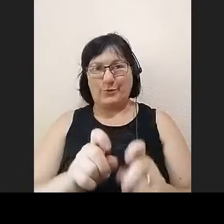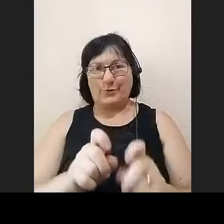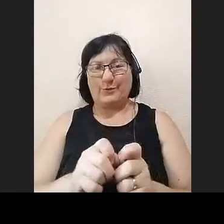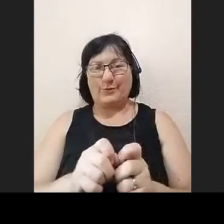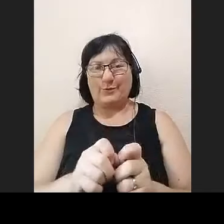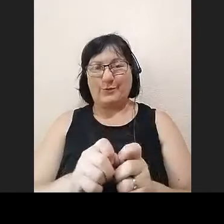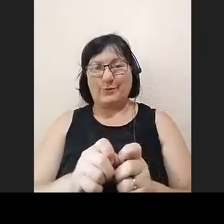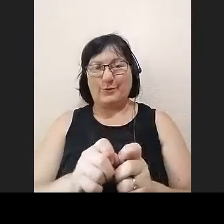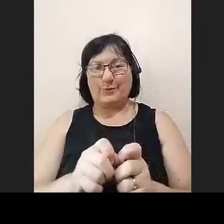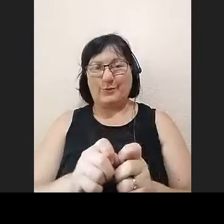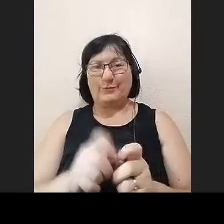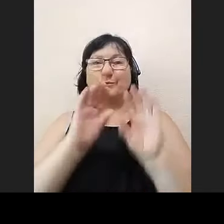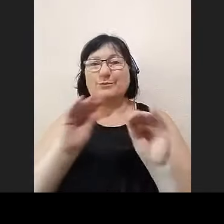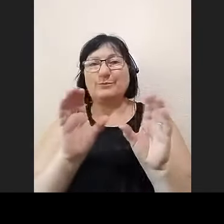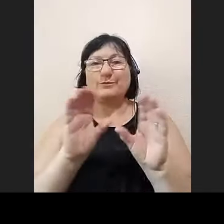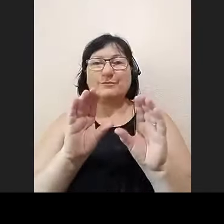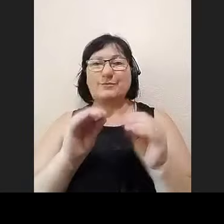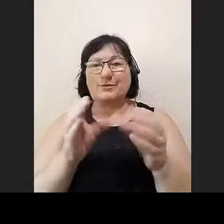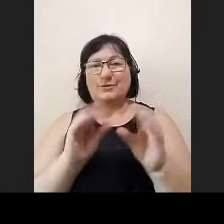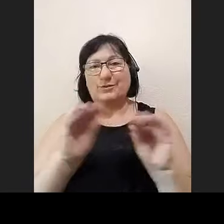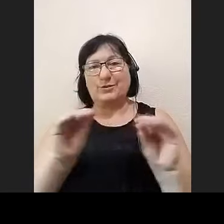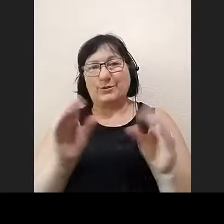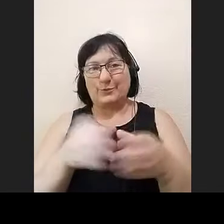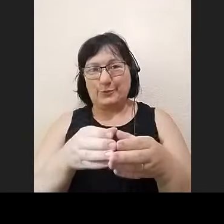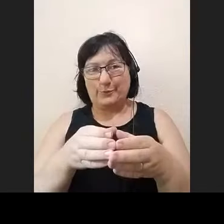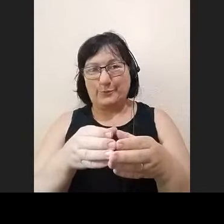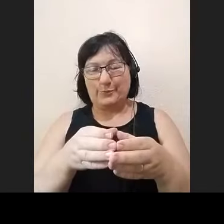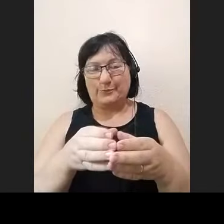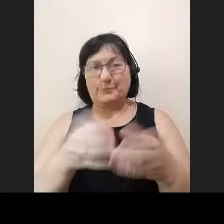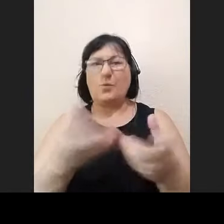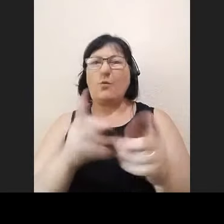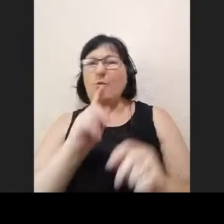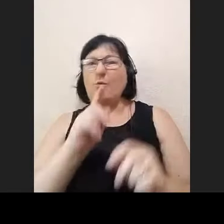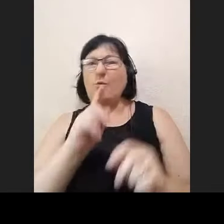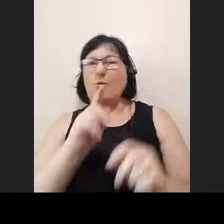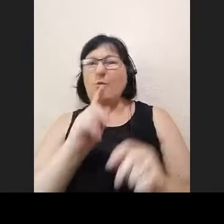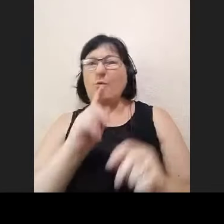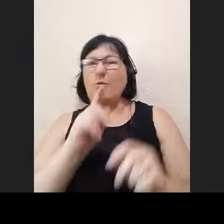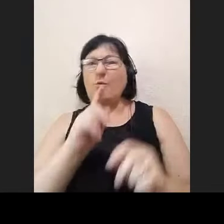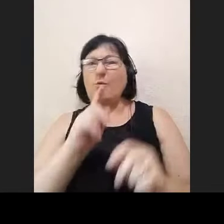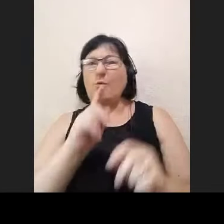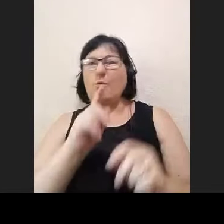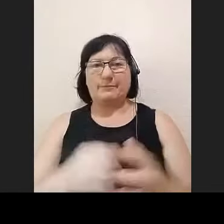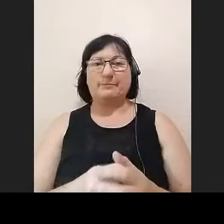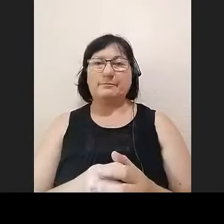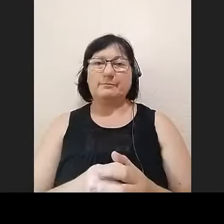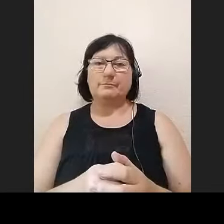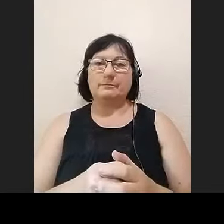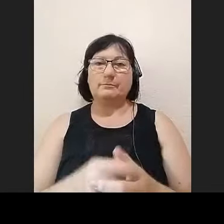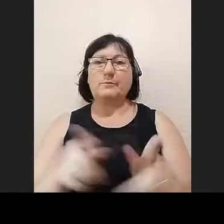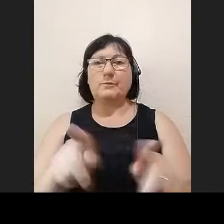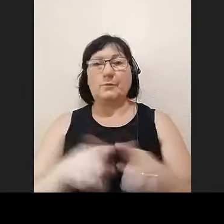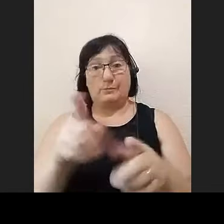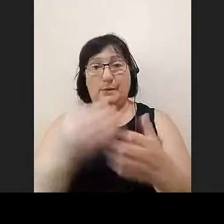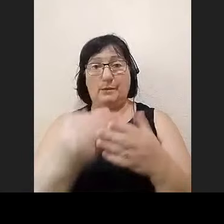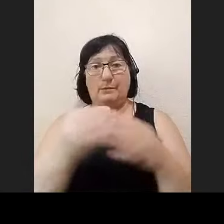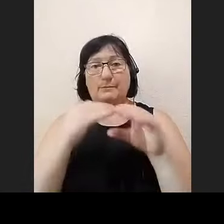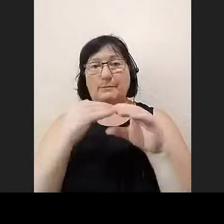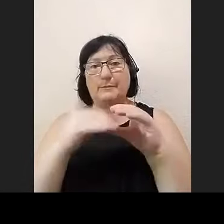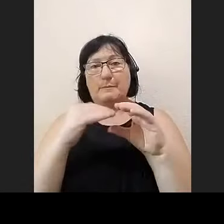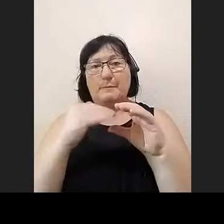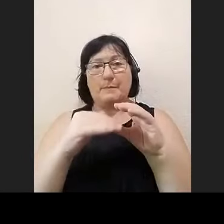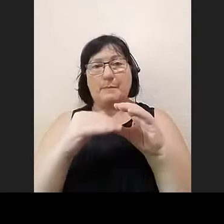question and answer session. You may also submit your questions via email to